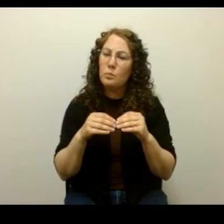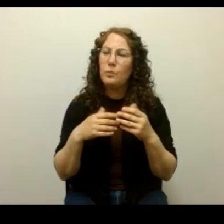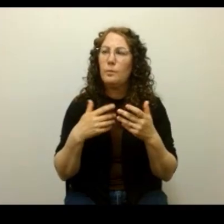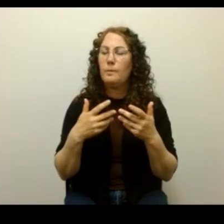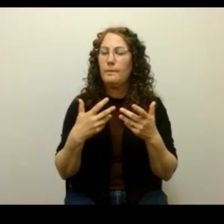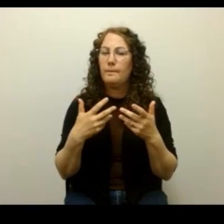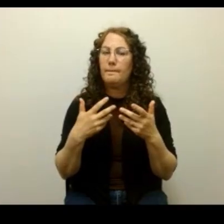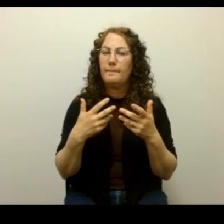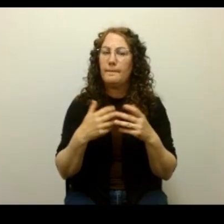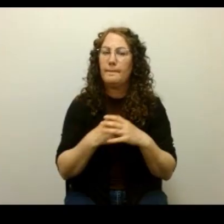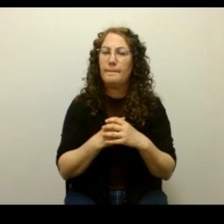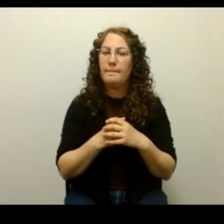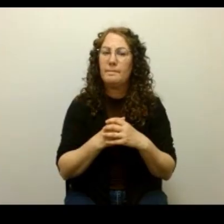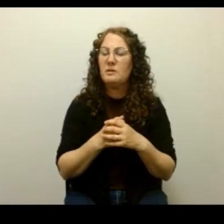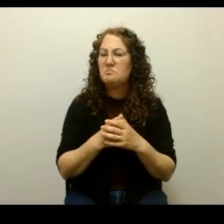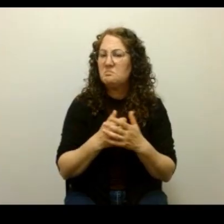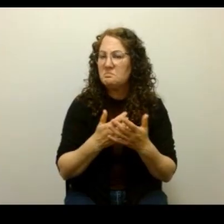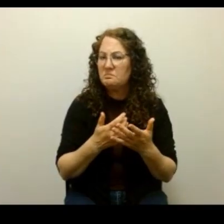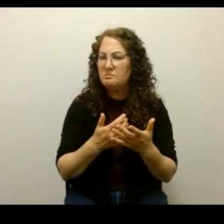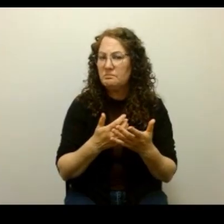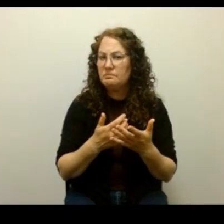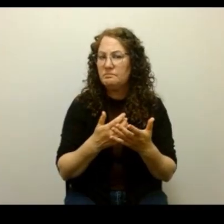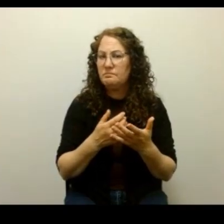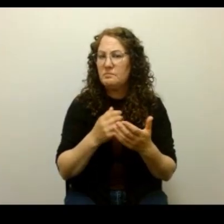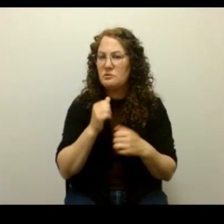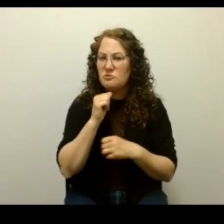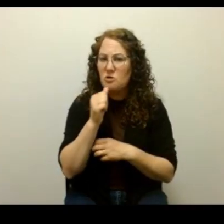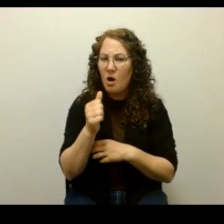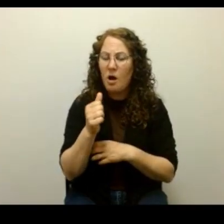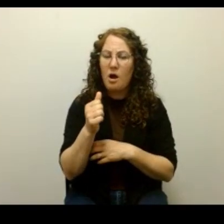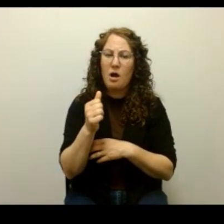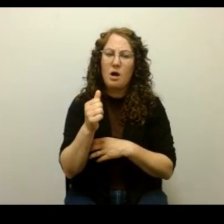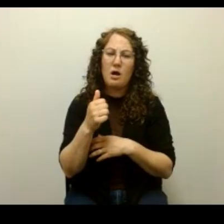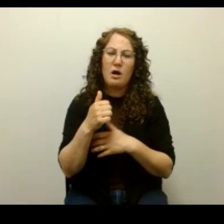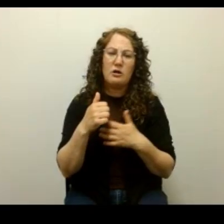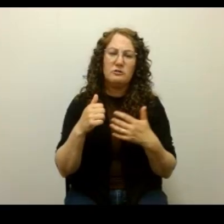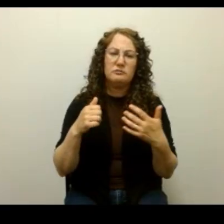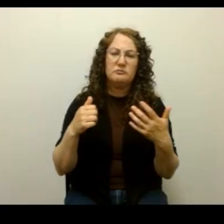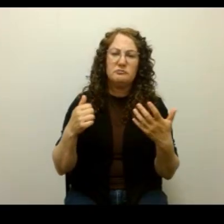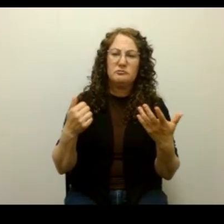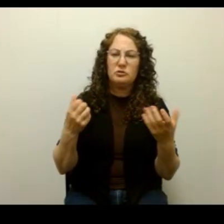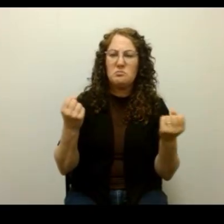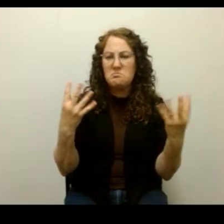are not verbose, or you're not giving